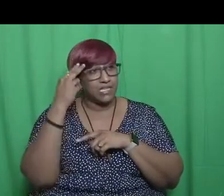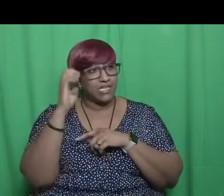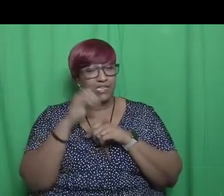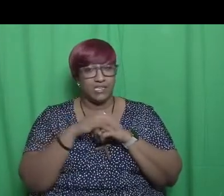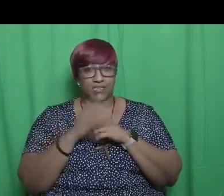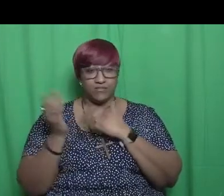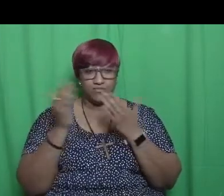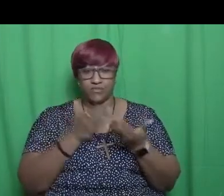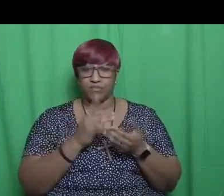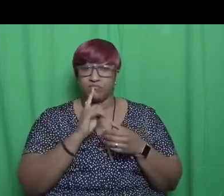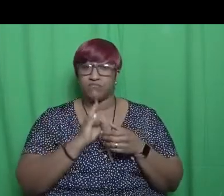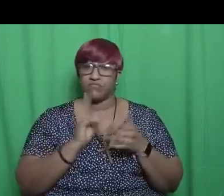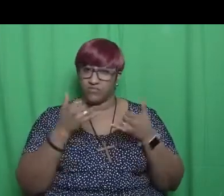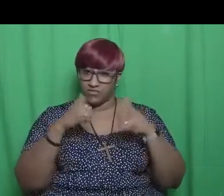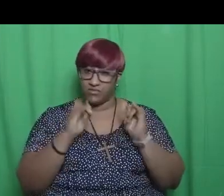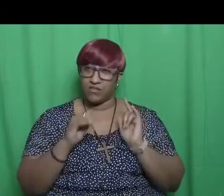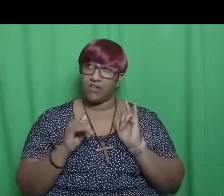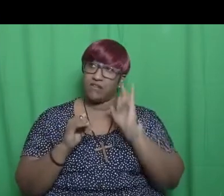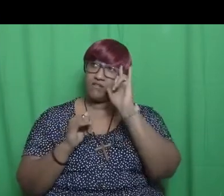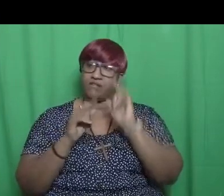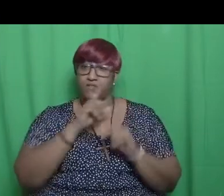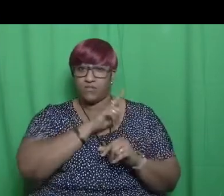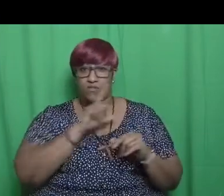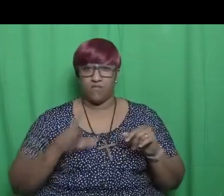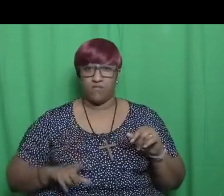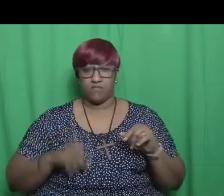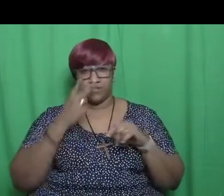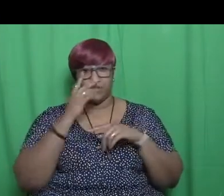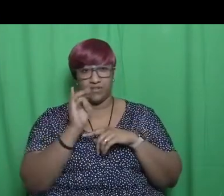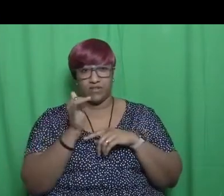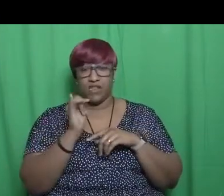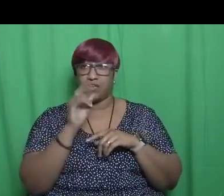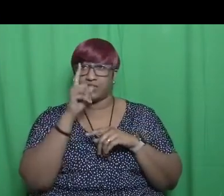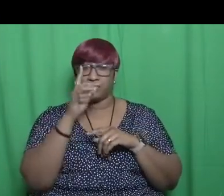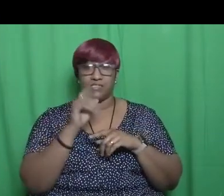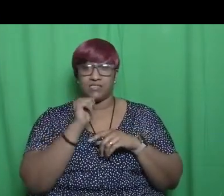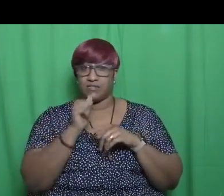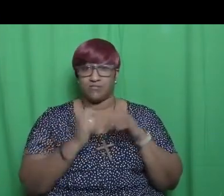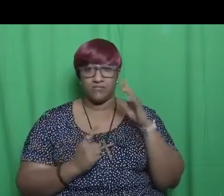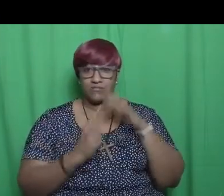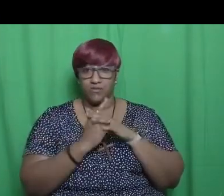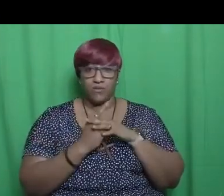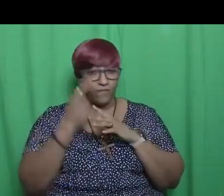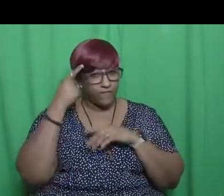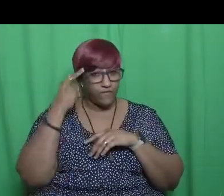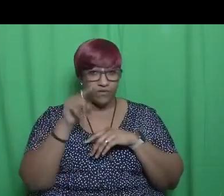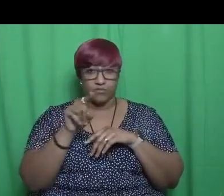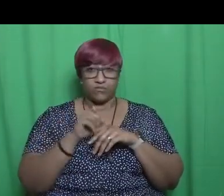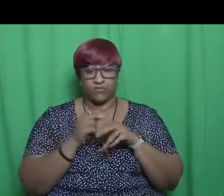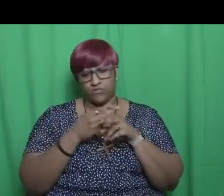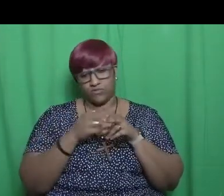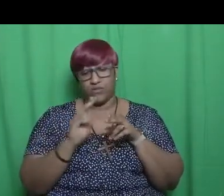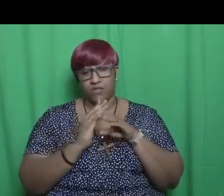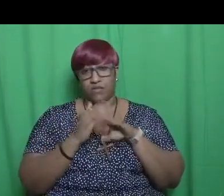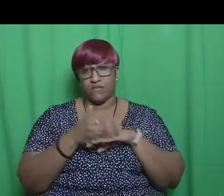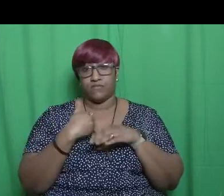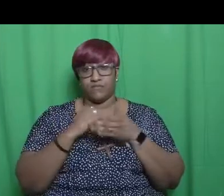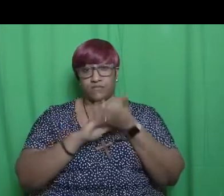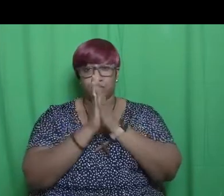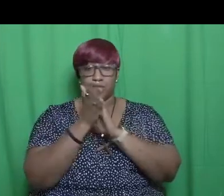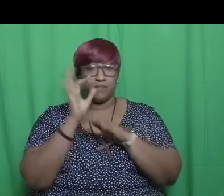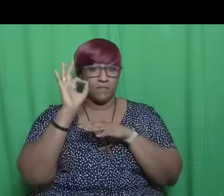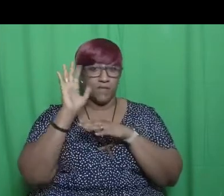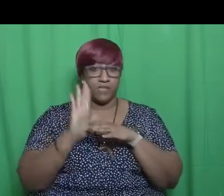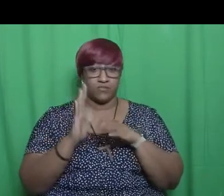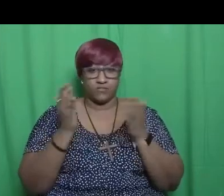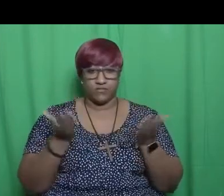you down. You still love the Lord, but he just seems like he didn't come through. Shortly after I became the minister